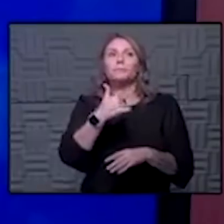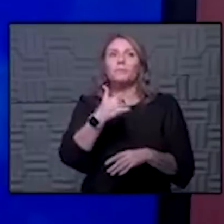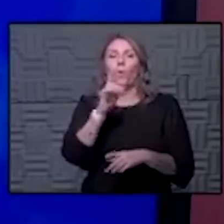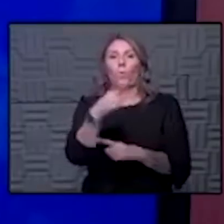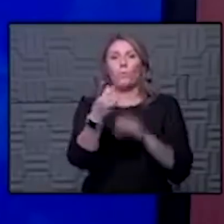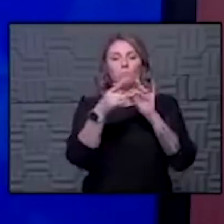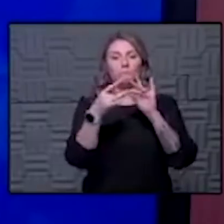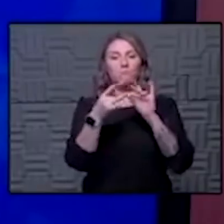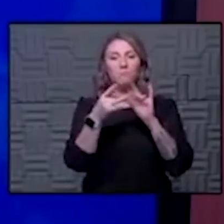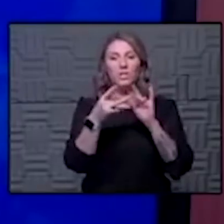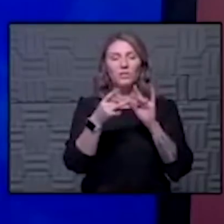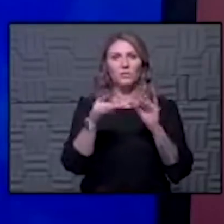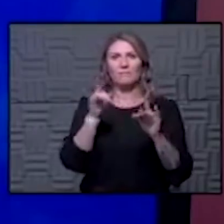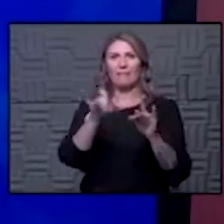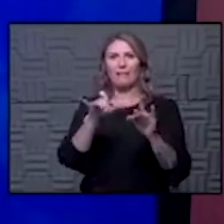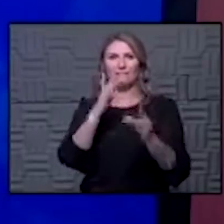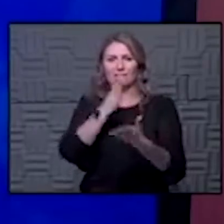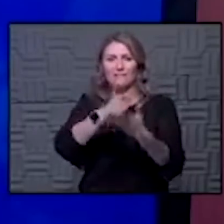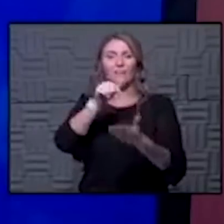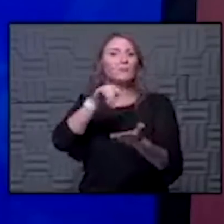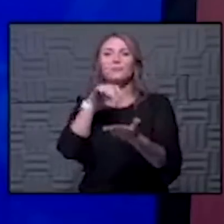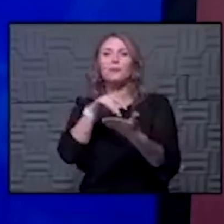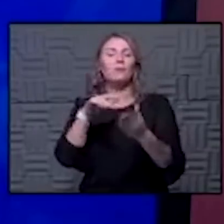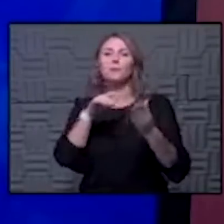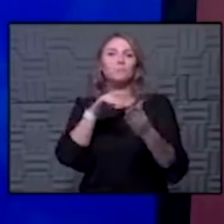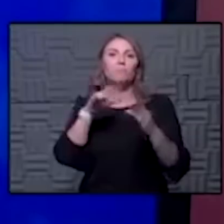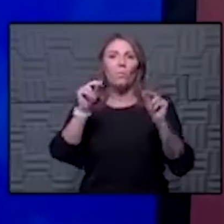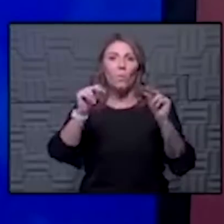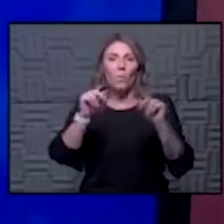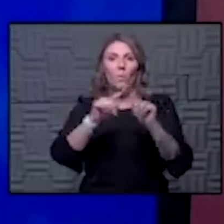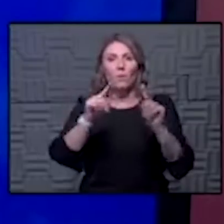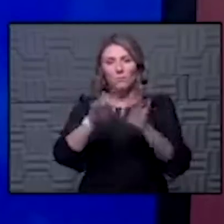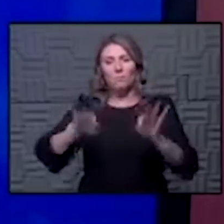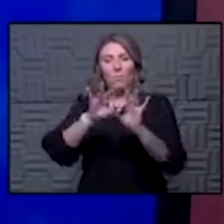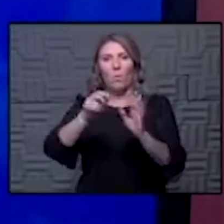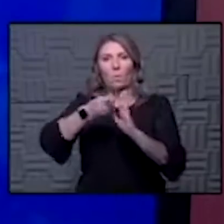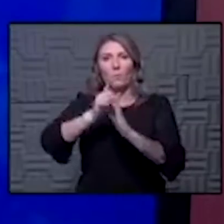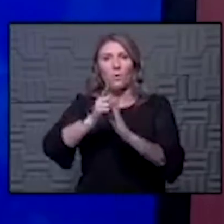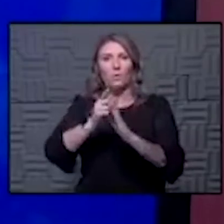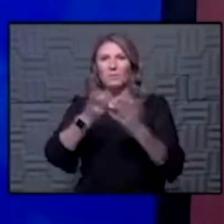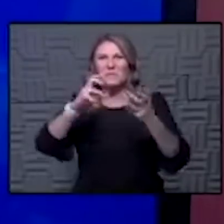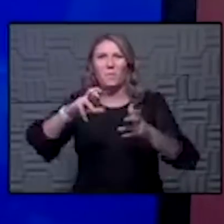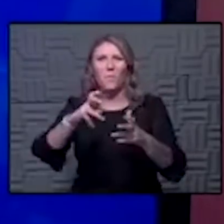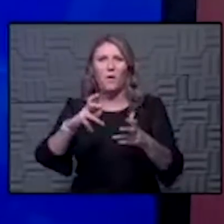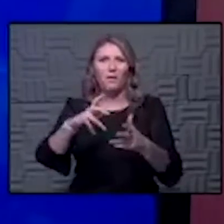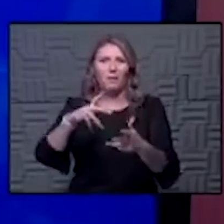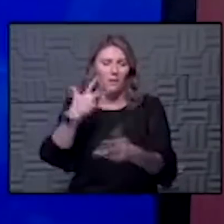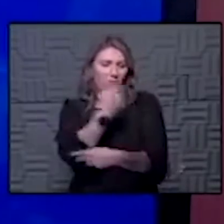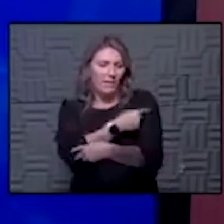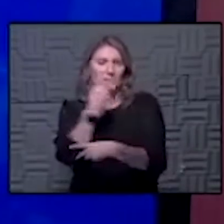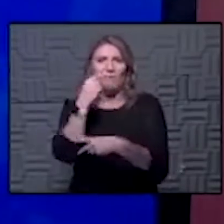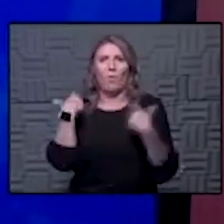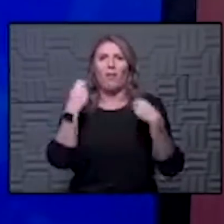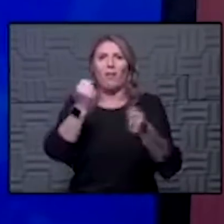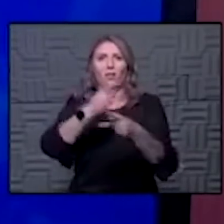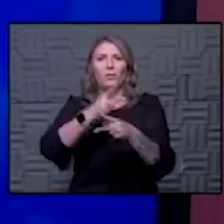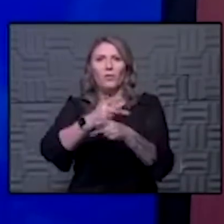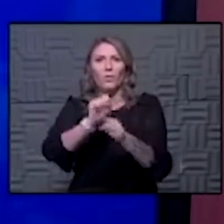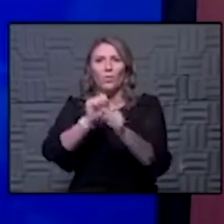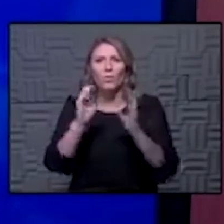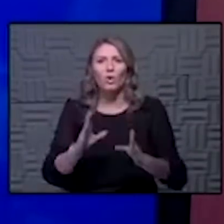that takes away from this data at all, but it's an important point to say we don't want a vaccine for healthcare workers, for example,